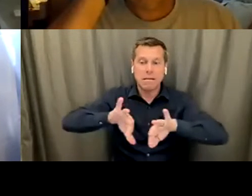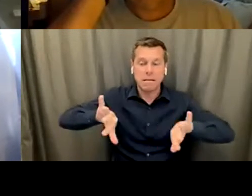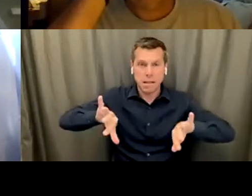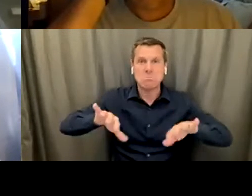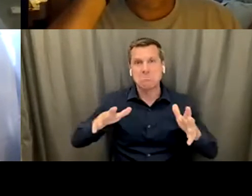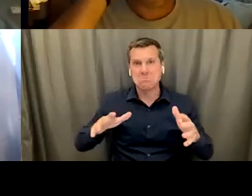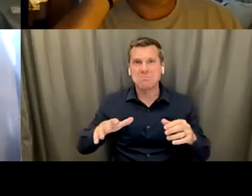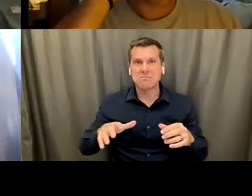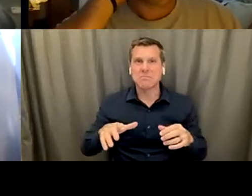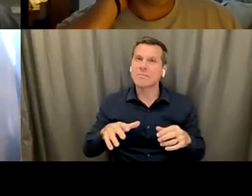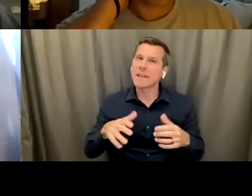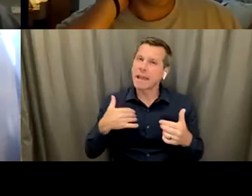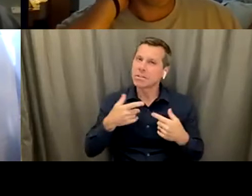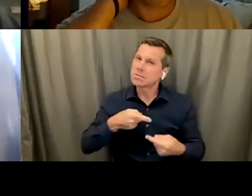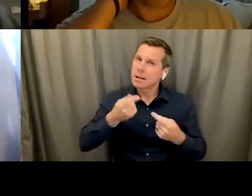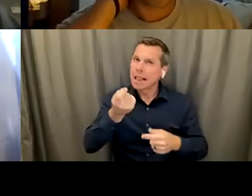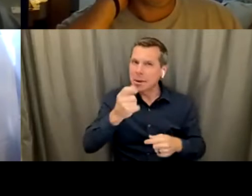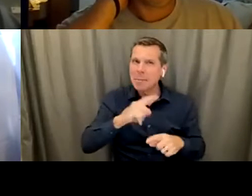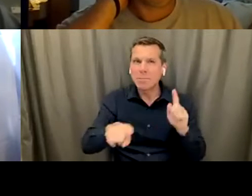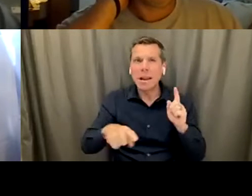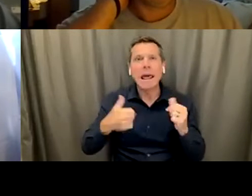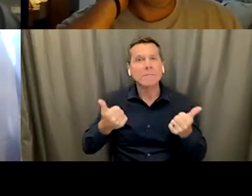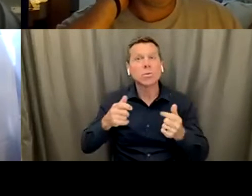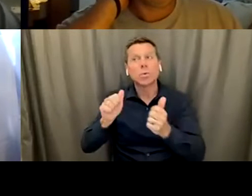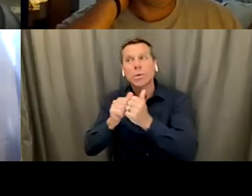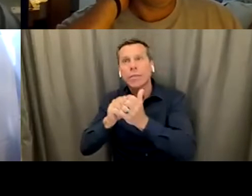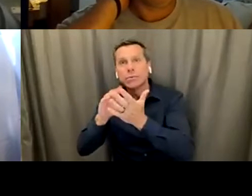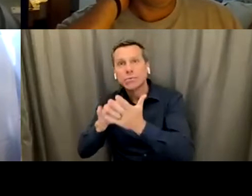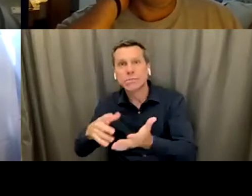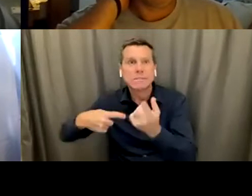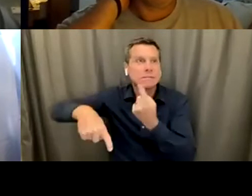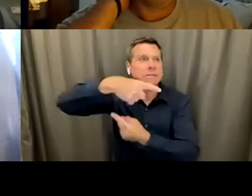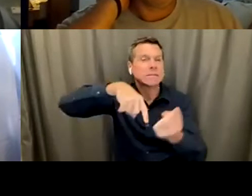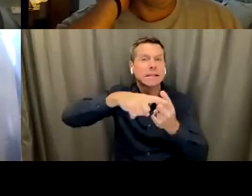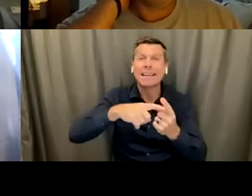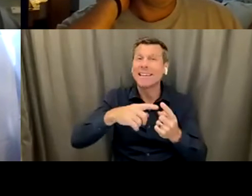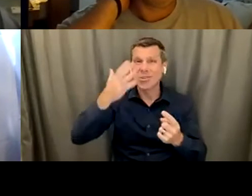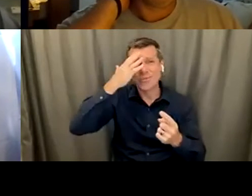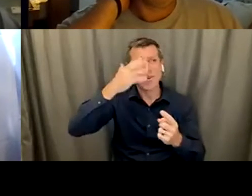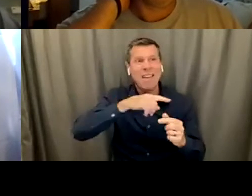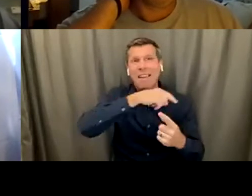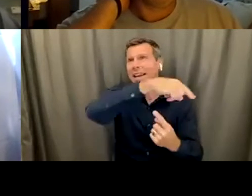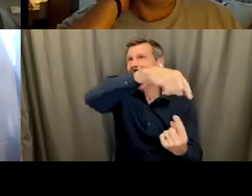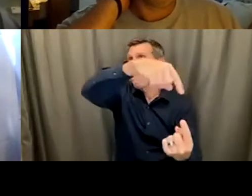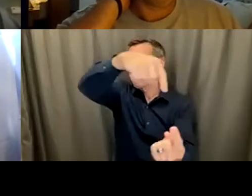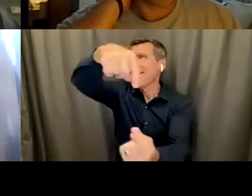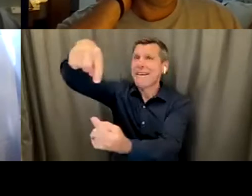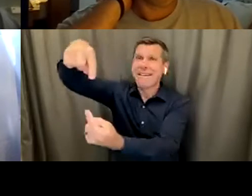going to kind of muddle ourselves through this with the students, because they go all over the place, right?